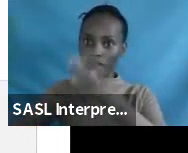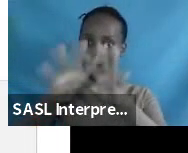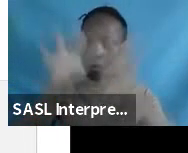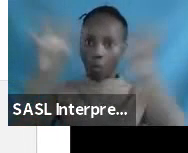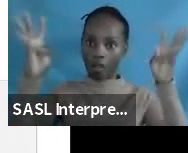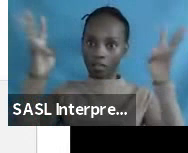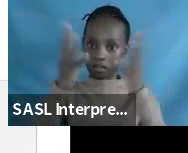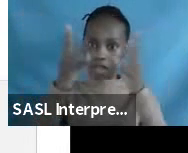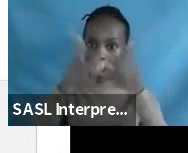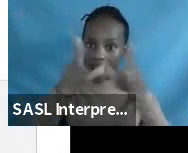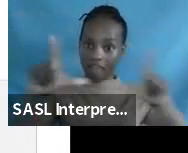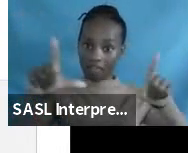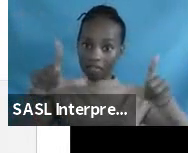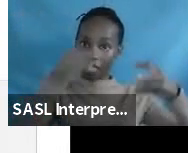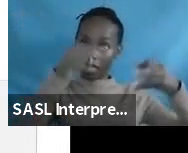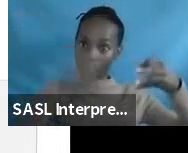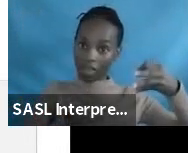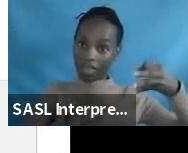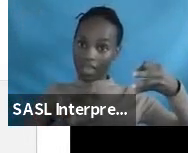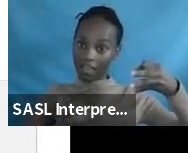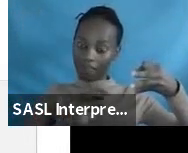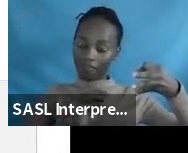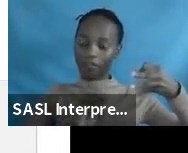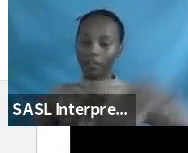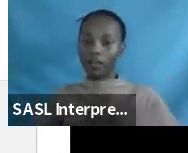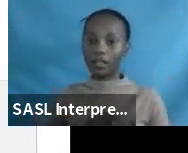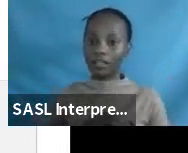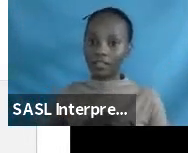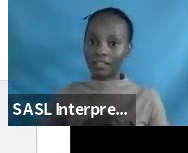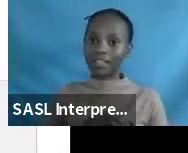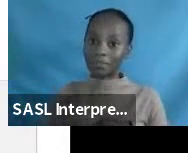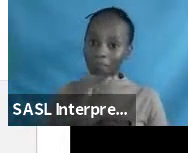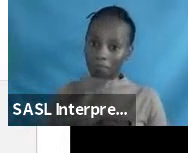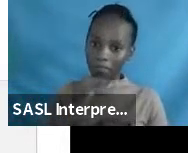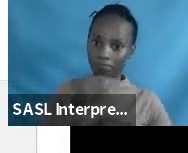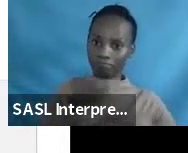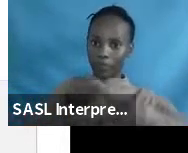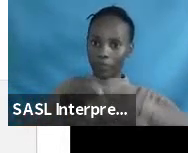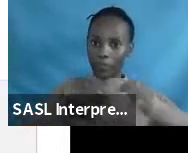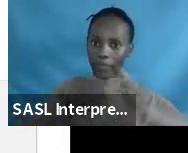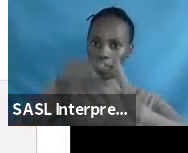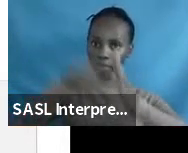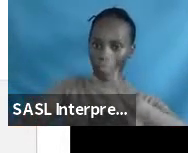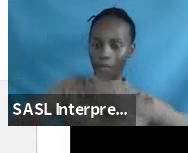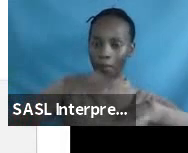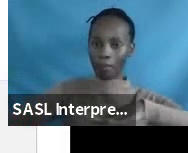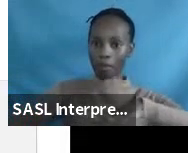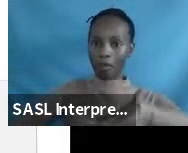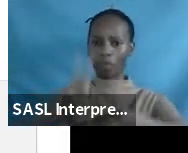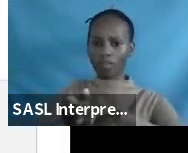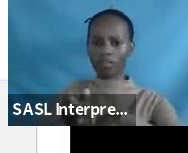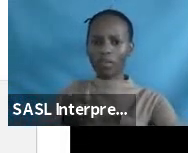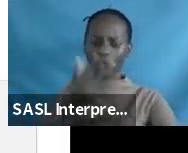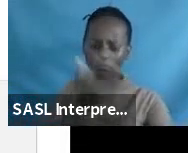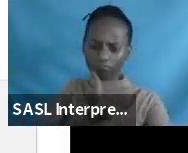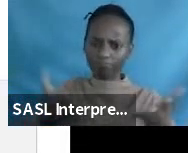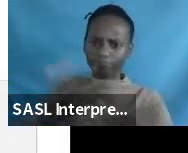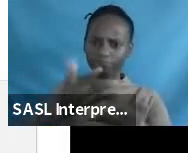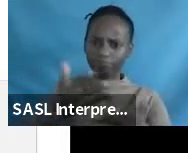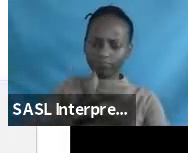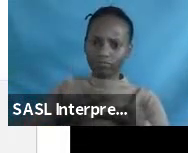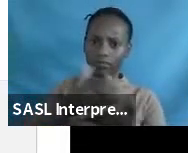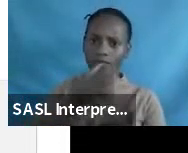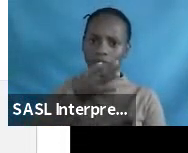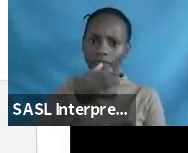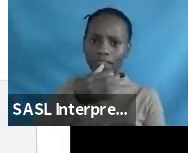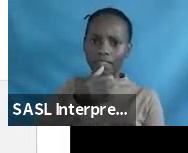point will further be expanded upon when we talk about what solutions are we proposing or are we putting on the